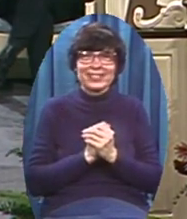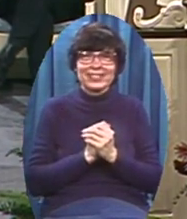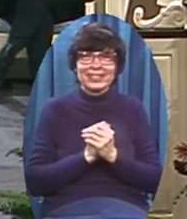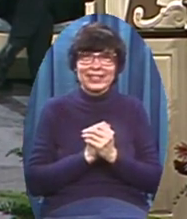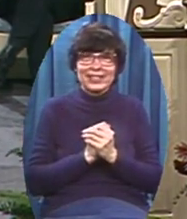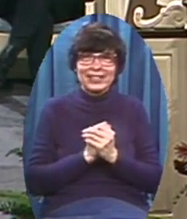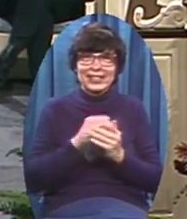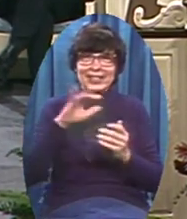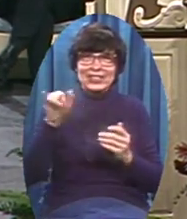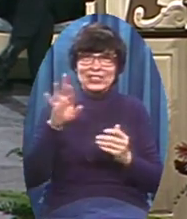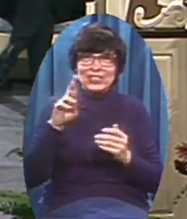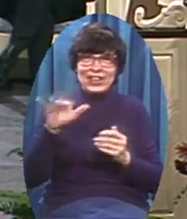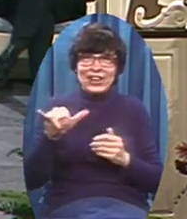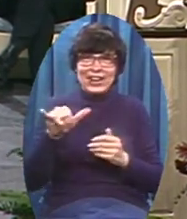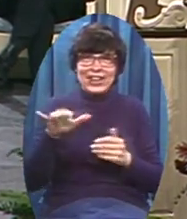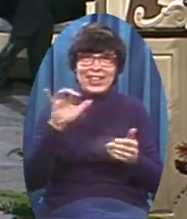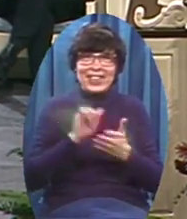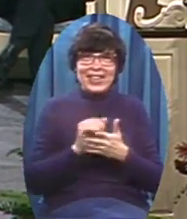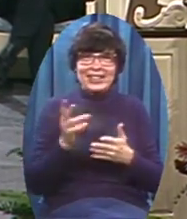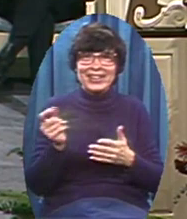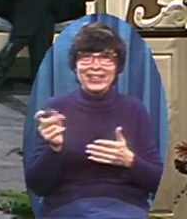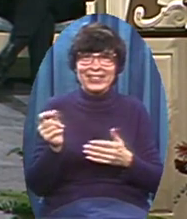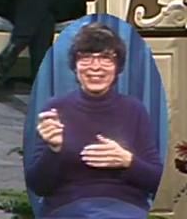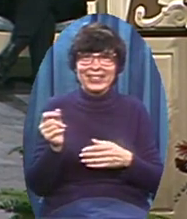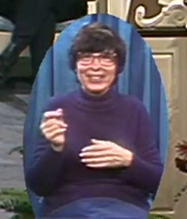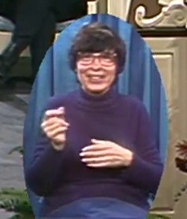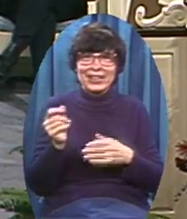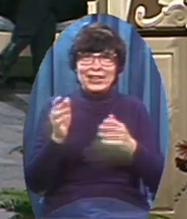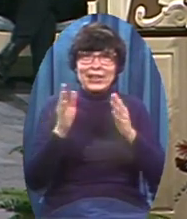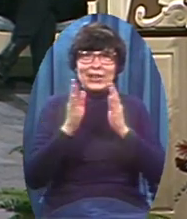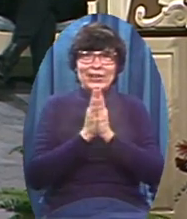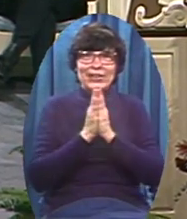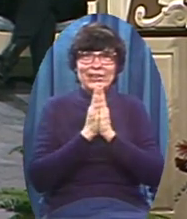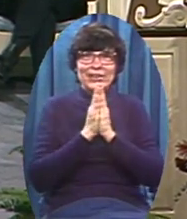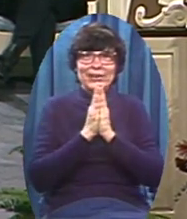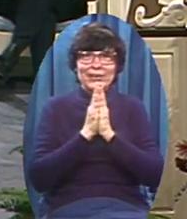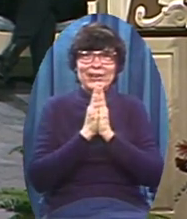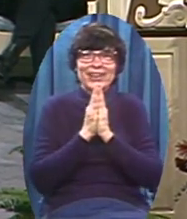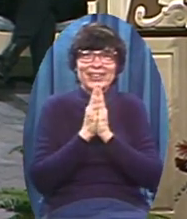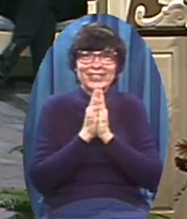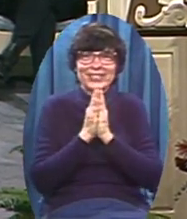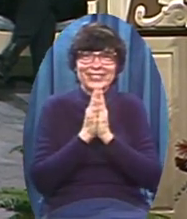Brother Jerry, that little old dog, he started.